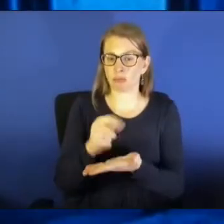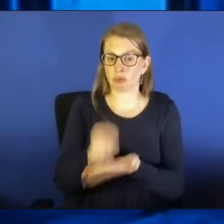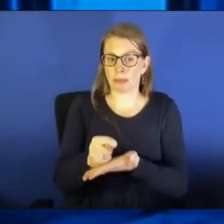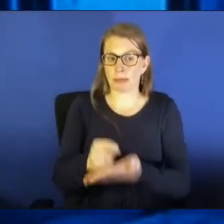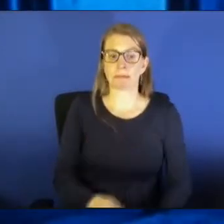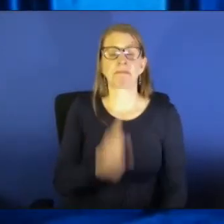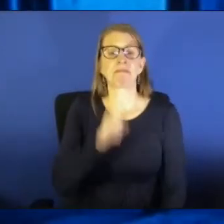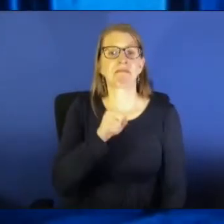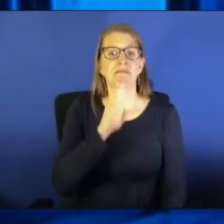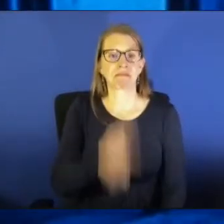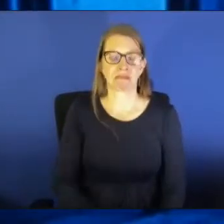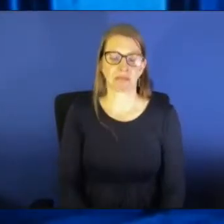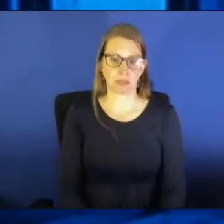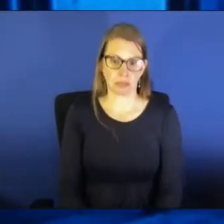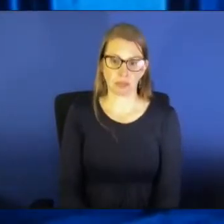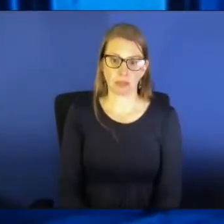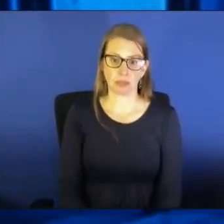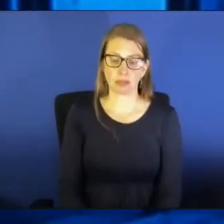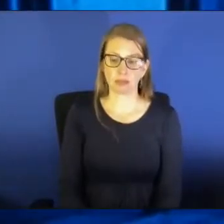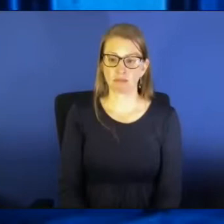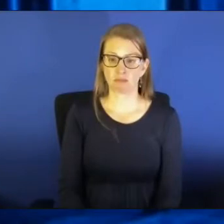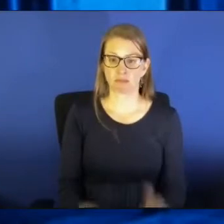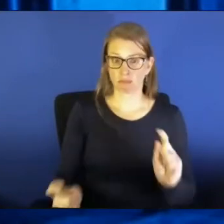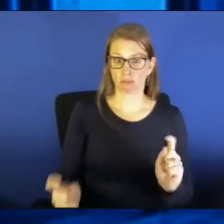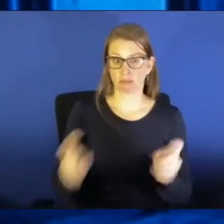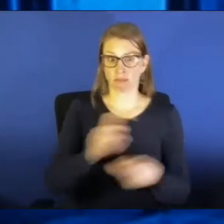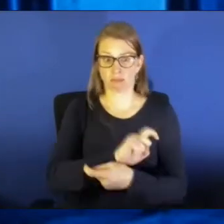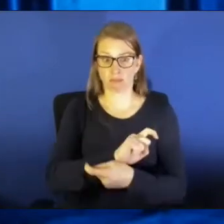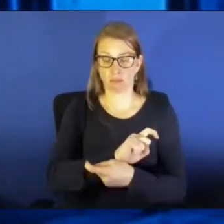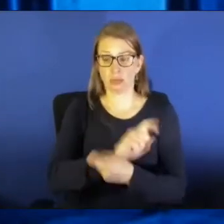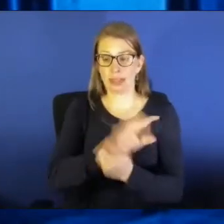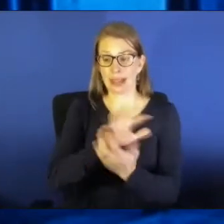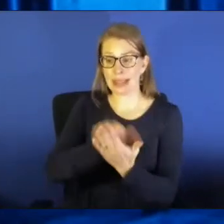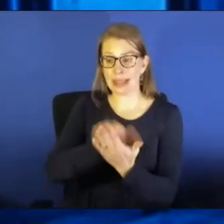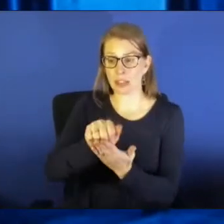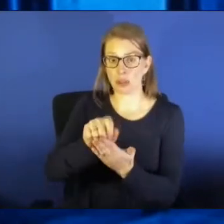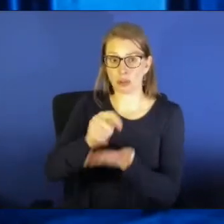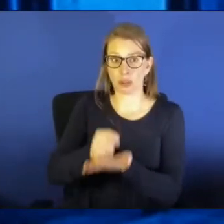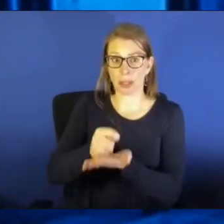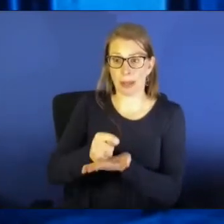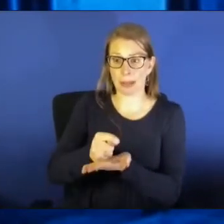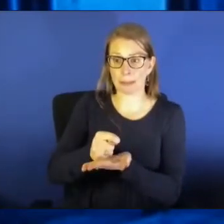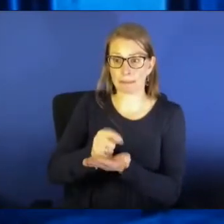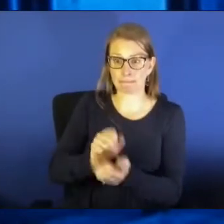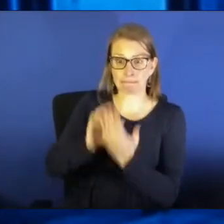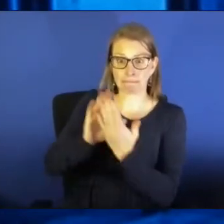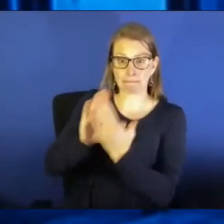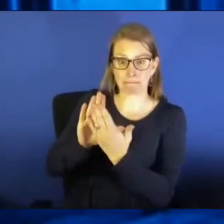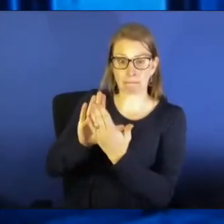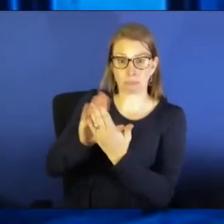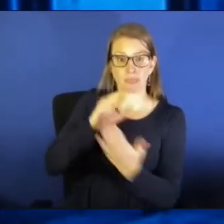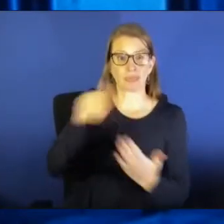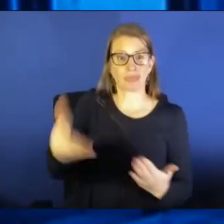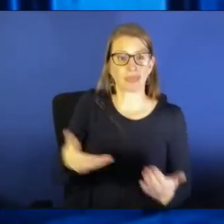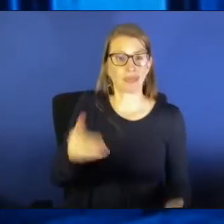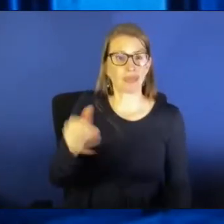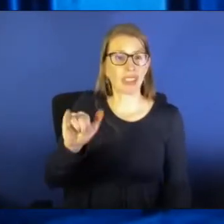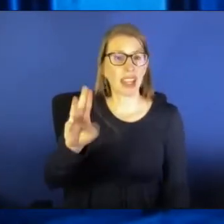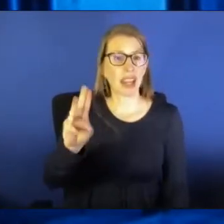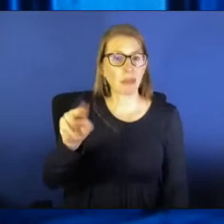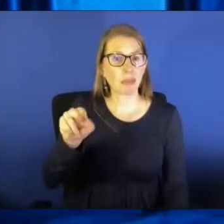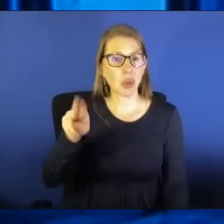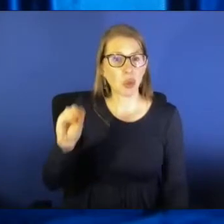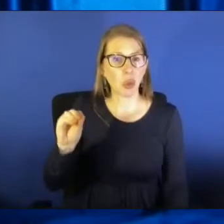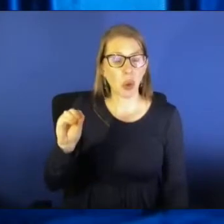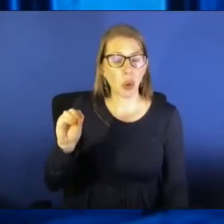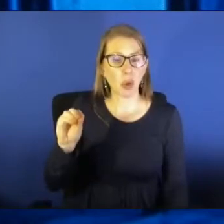of the paradigm shifts in the treatment of cancers, many cancers, is actually the introduction of immunotherapeutic agents to the